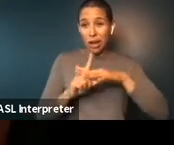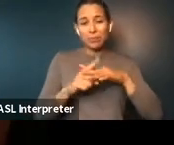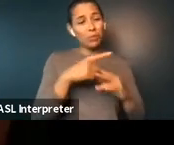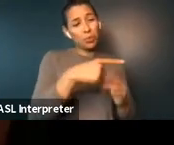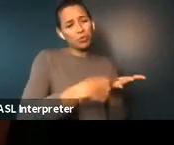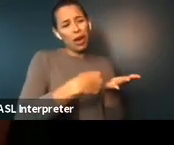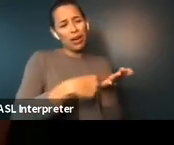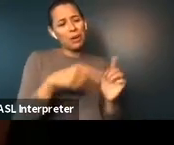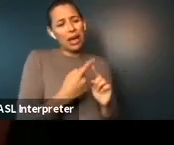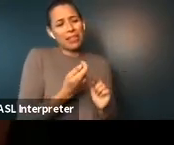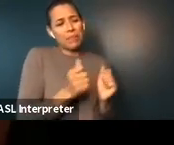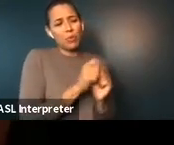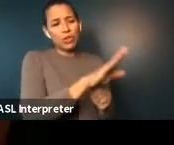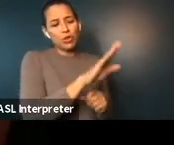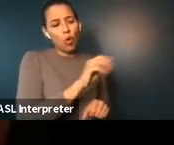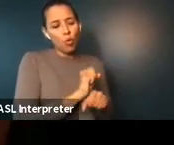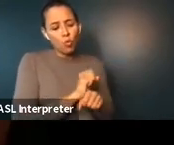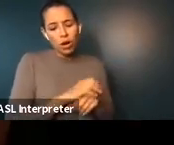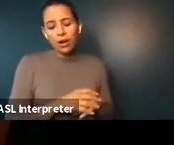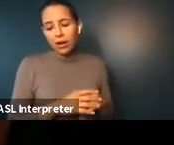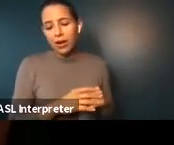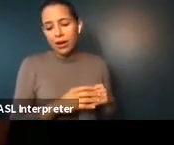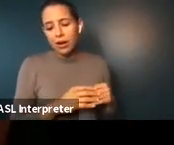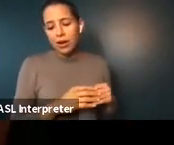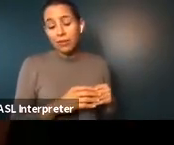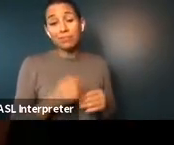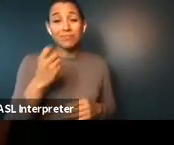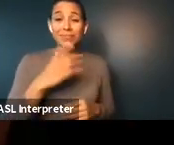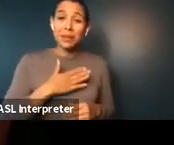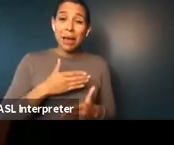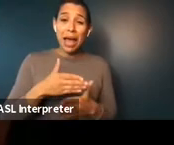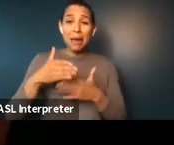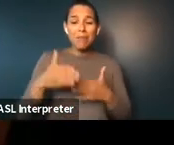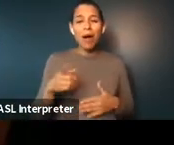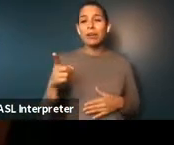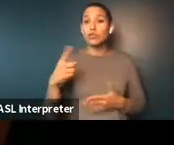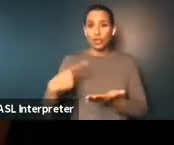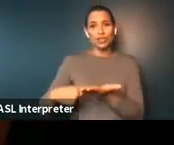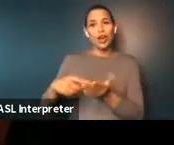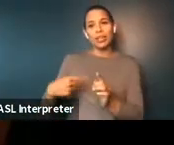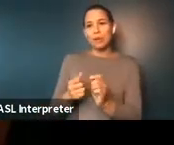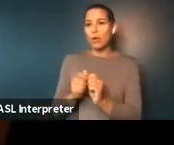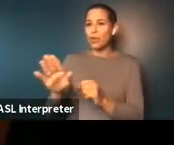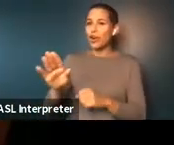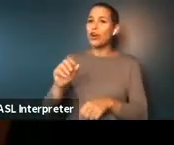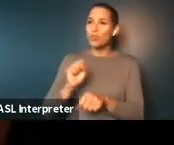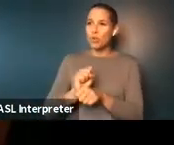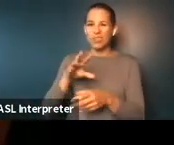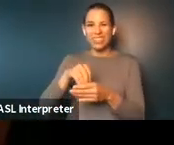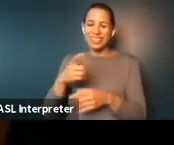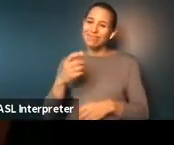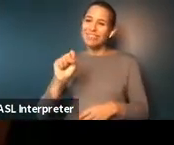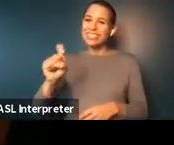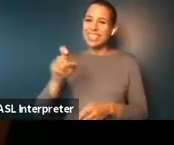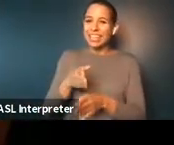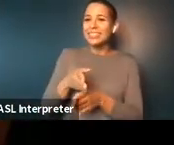know, like, um, many people talk, my partner Swati talks about this in her work with sex work, but the idea that there